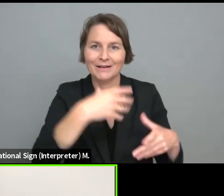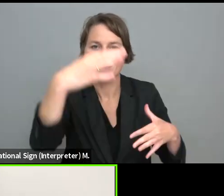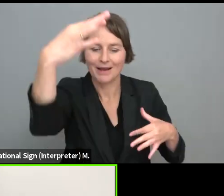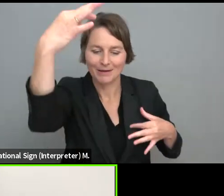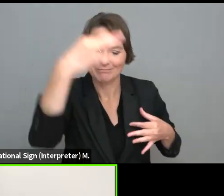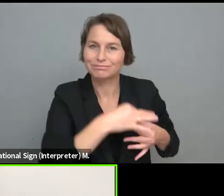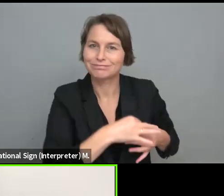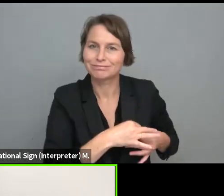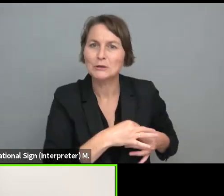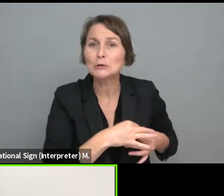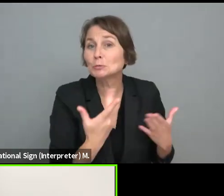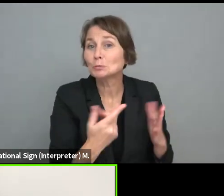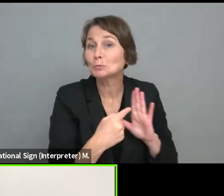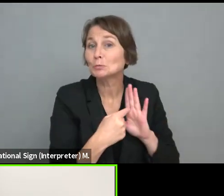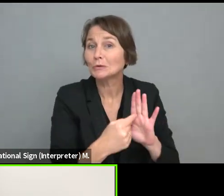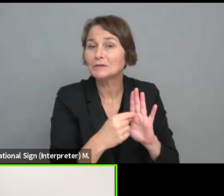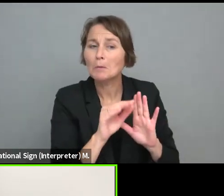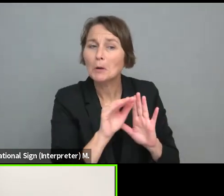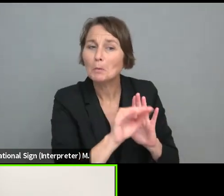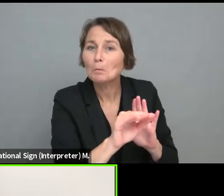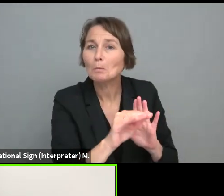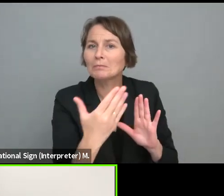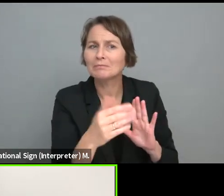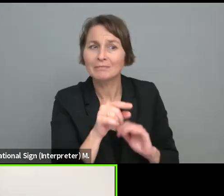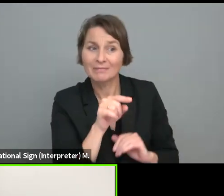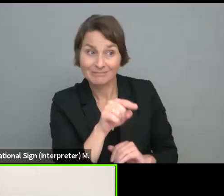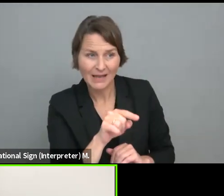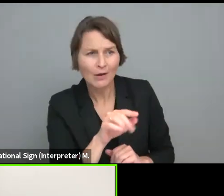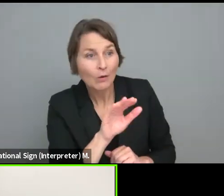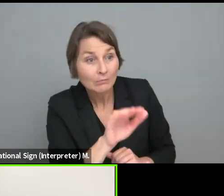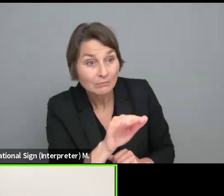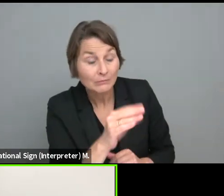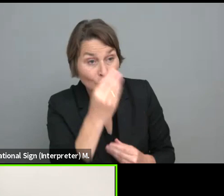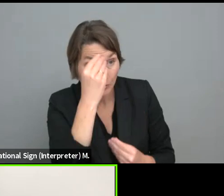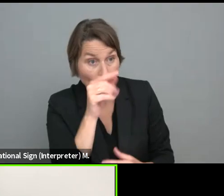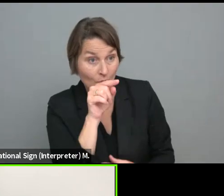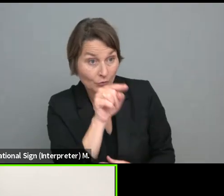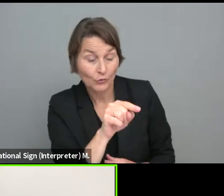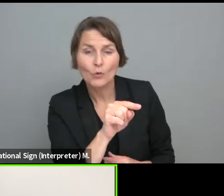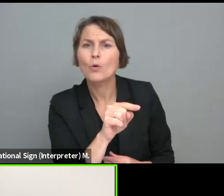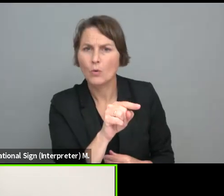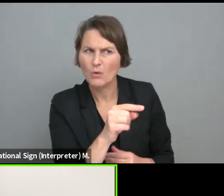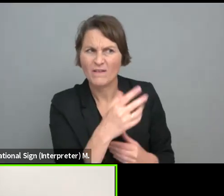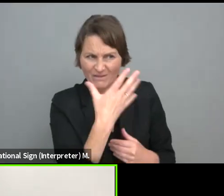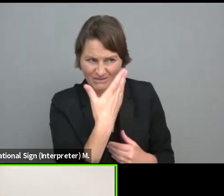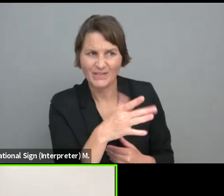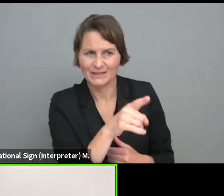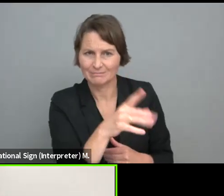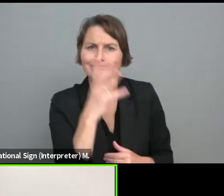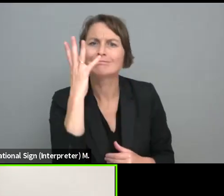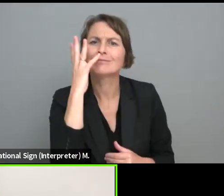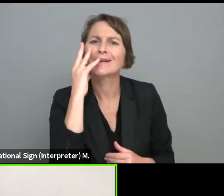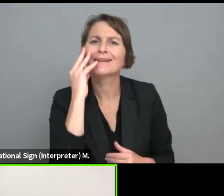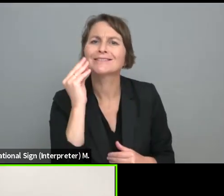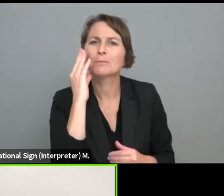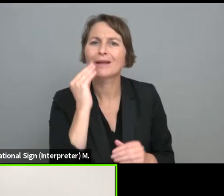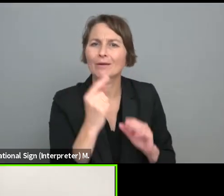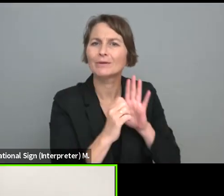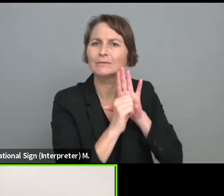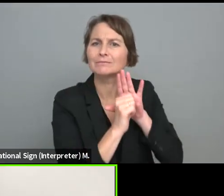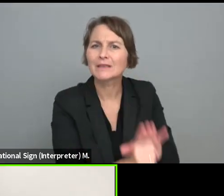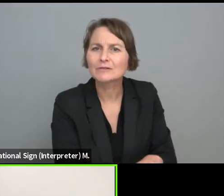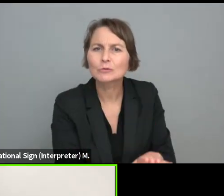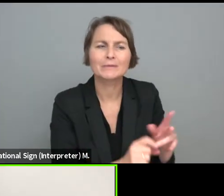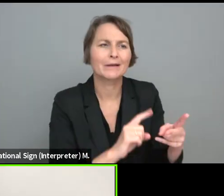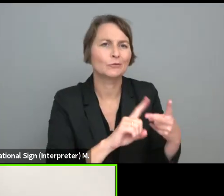a discrimination in their life or point out an inequity in their life and attack it from that point. And I think with all of